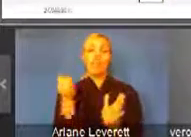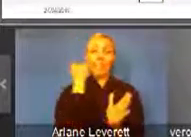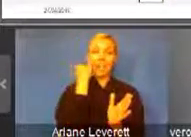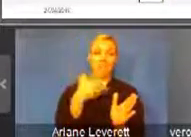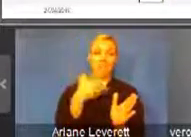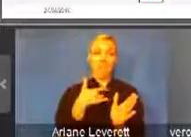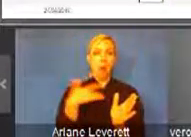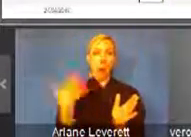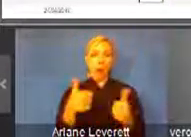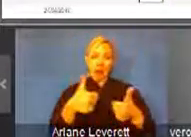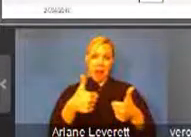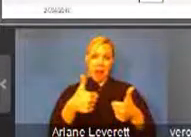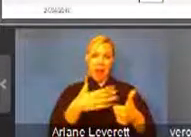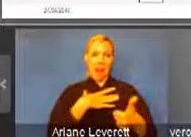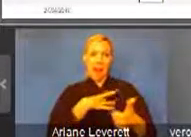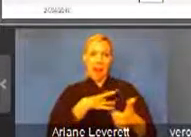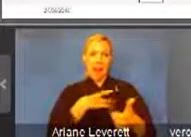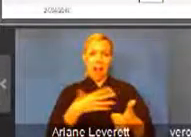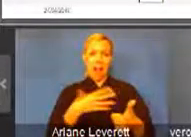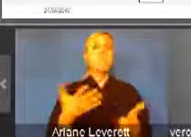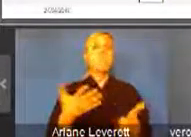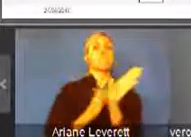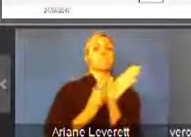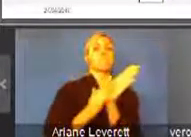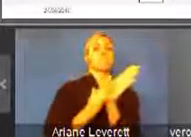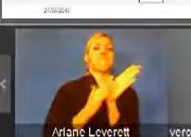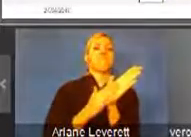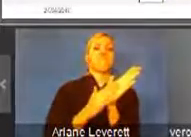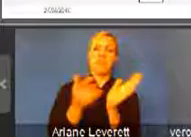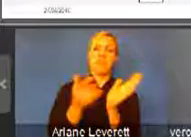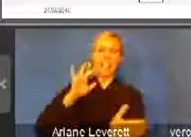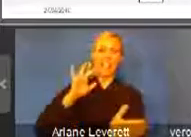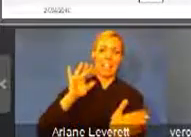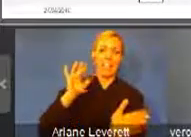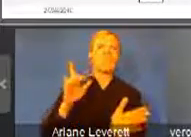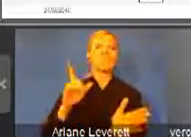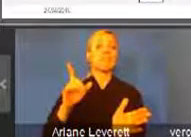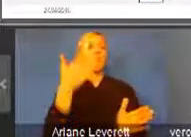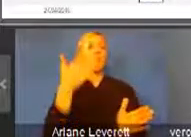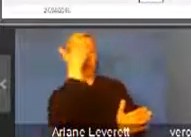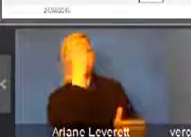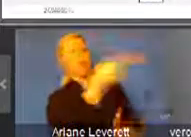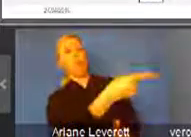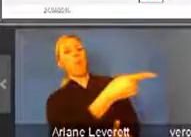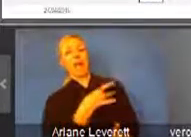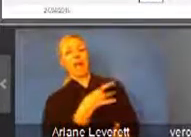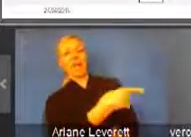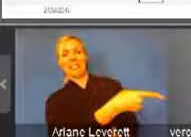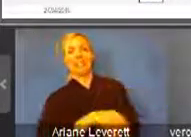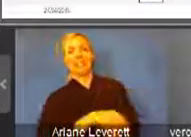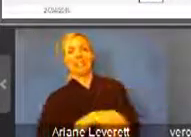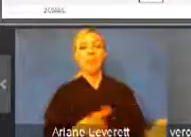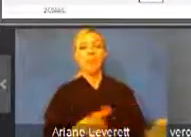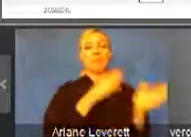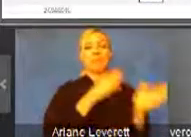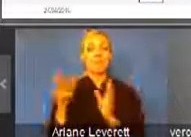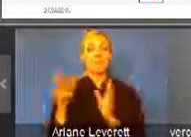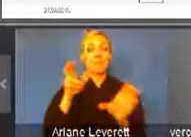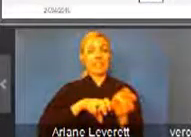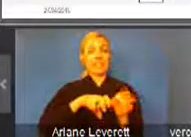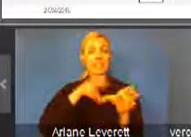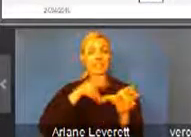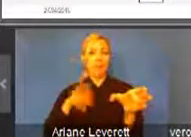satisfied. And last but not least, we have the step out icon. You can use